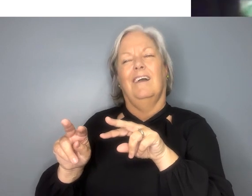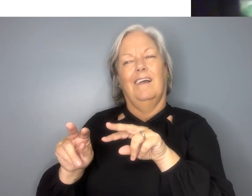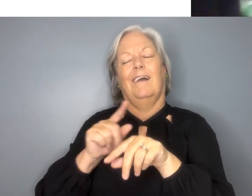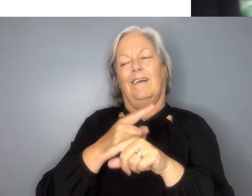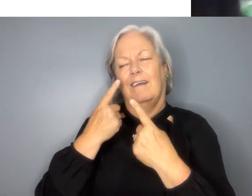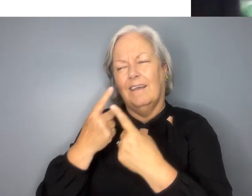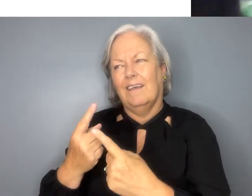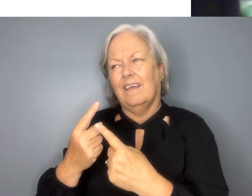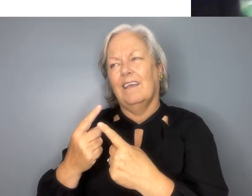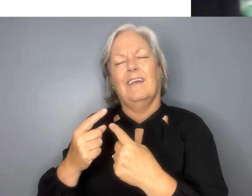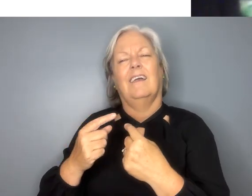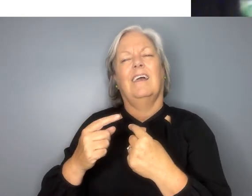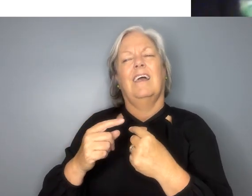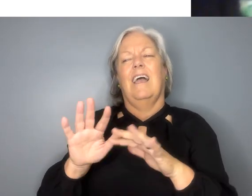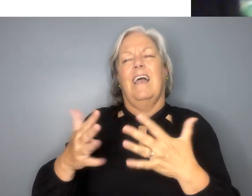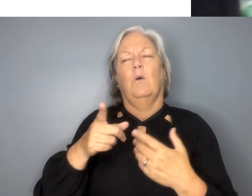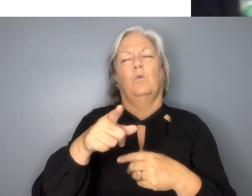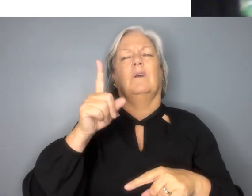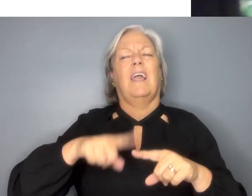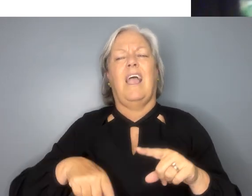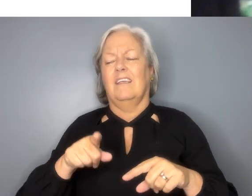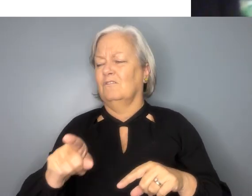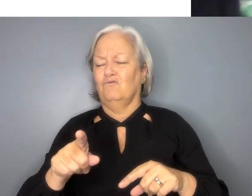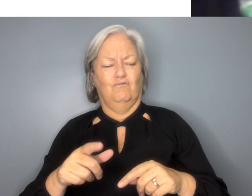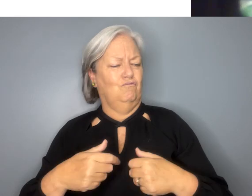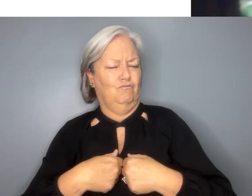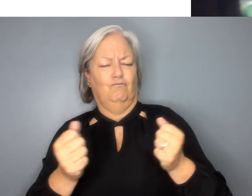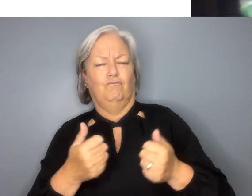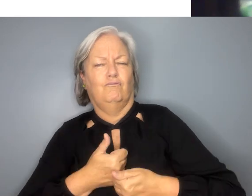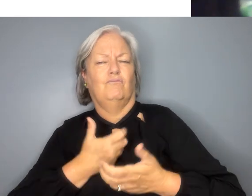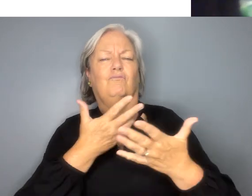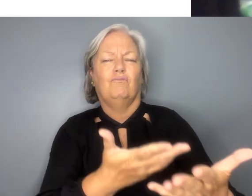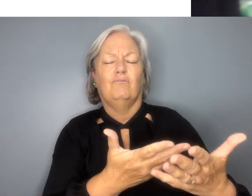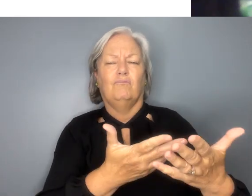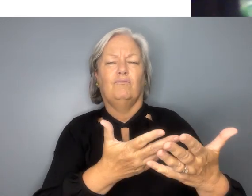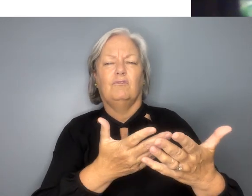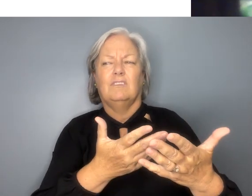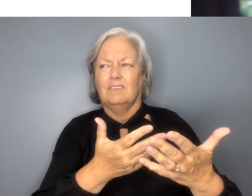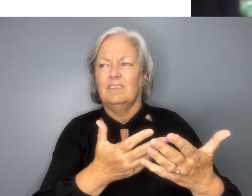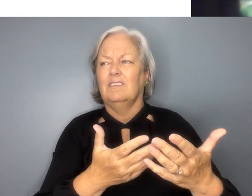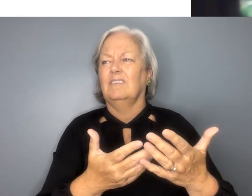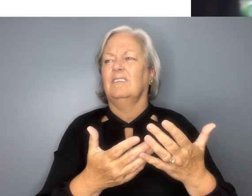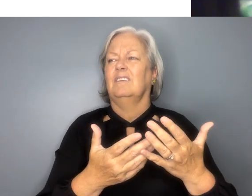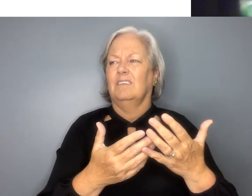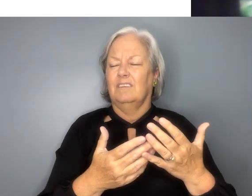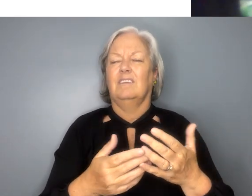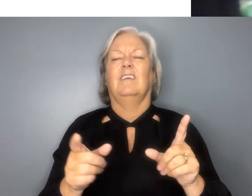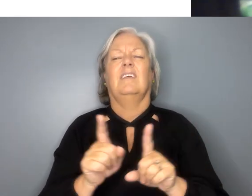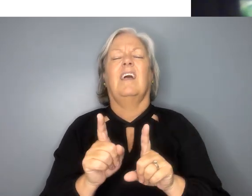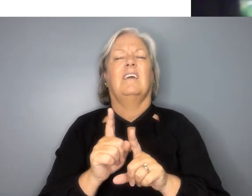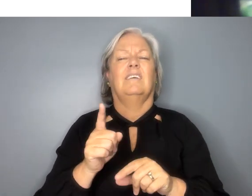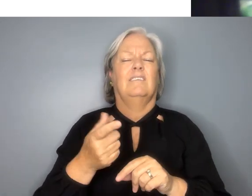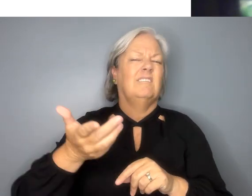defining in how you can express yourself. For example, I started transitioning 7 years ago at the